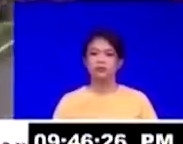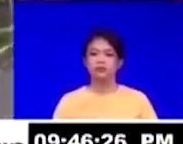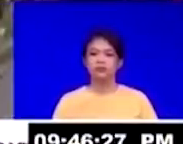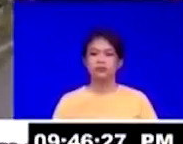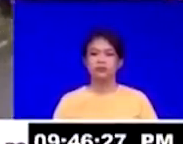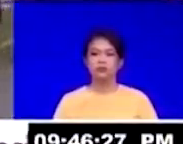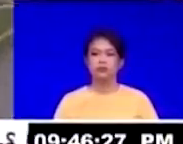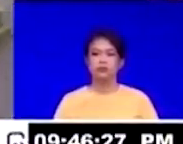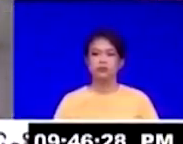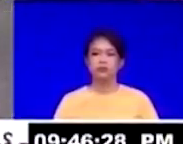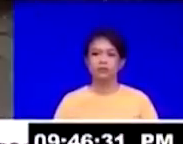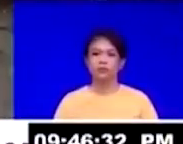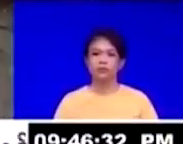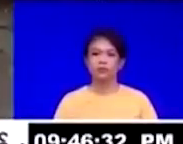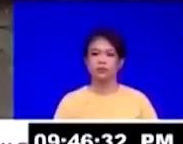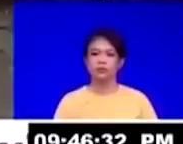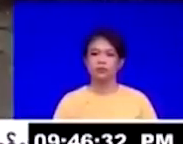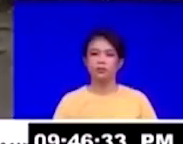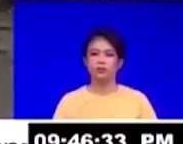deliver donations to its residents.